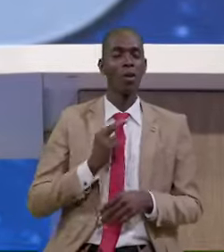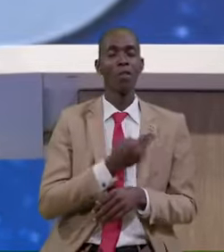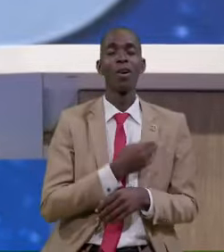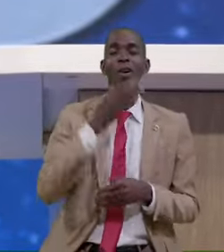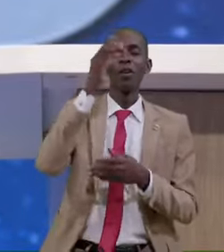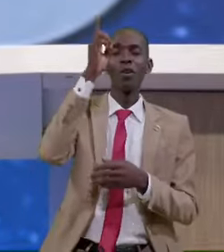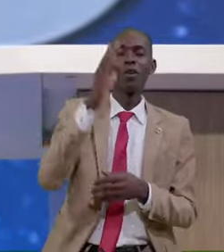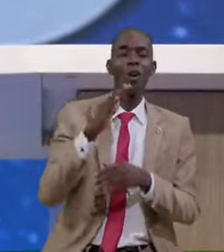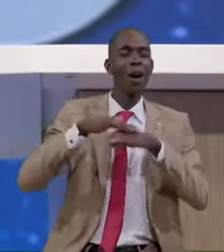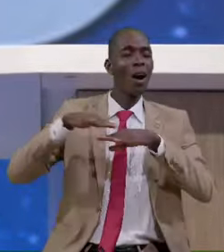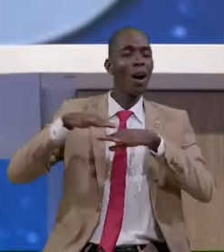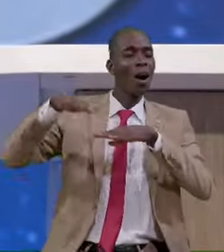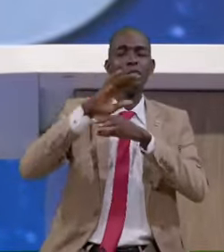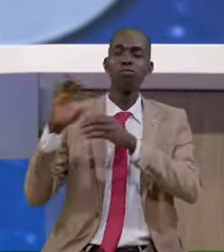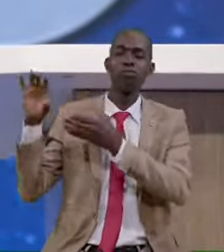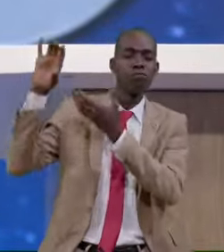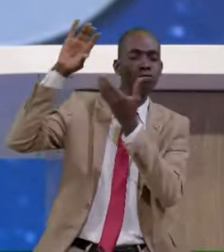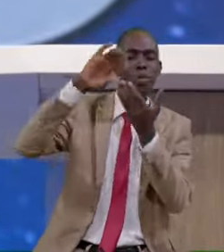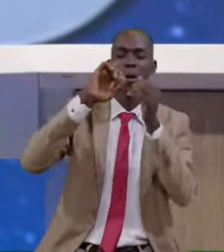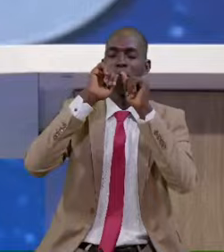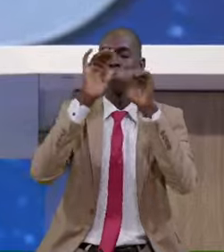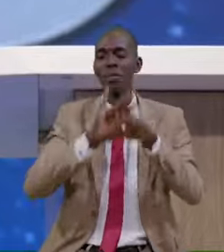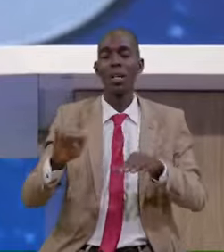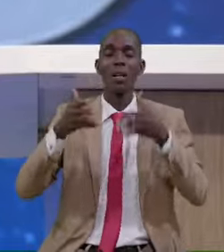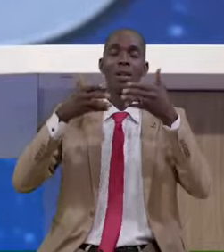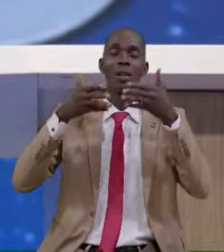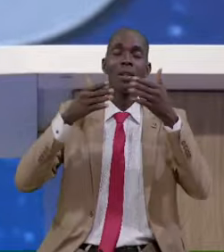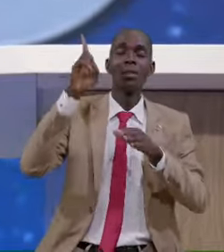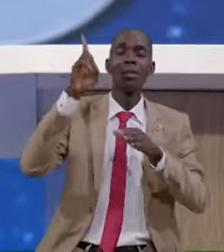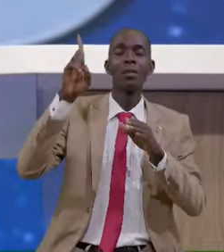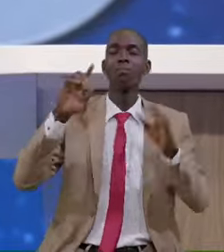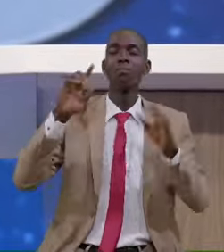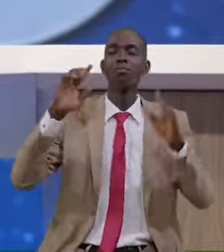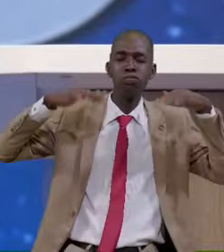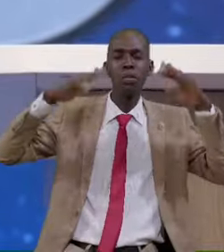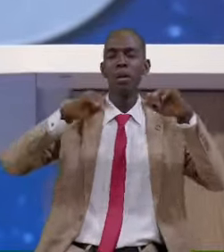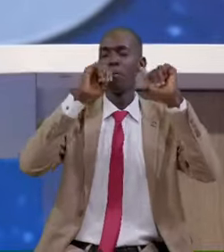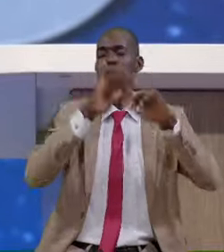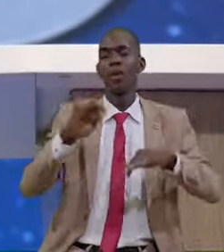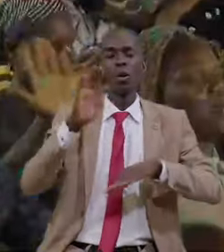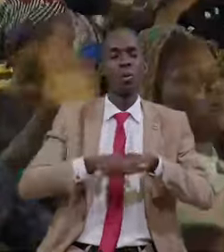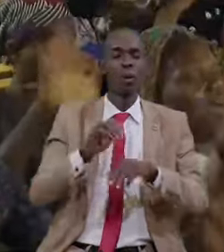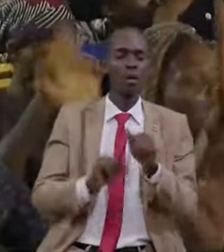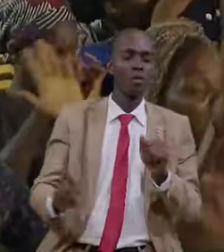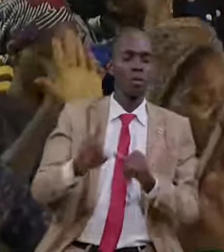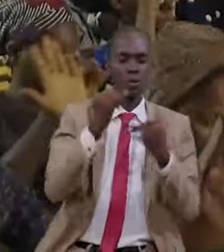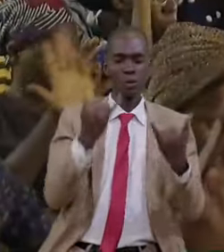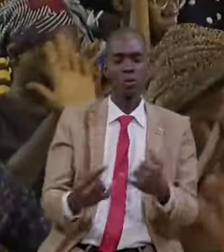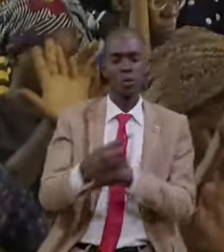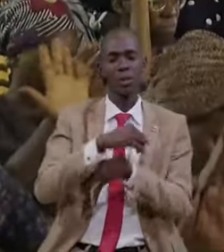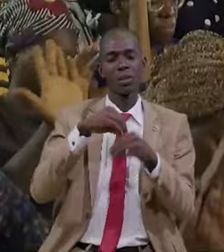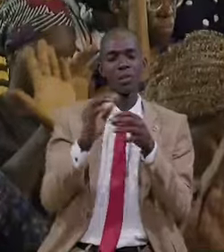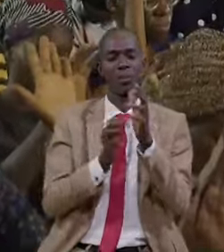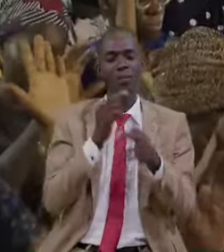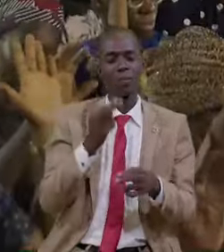above, showering blessing. Let him shower blessing upon everyone today. My